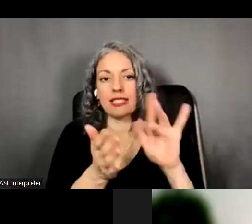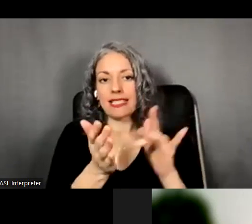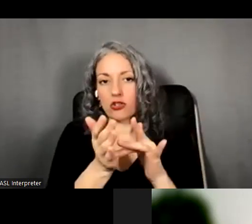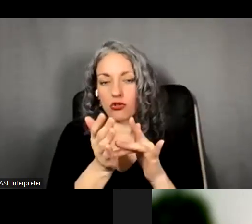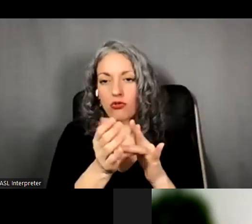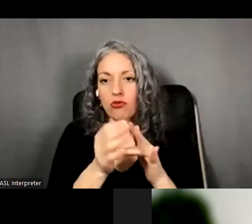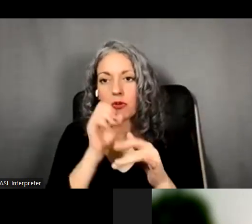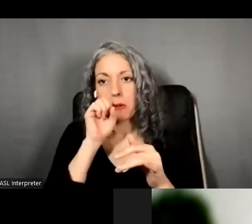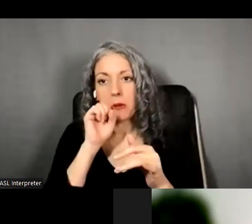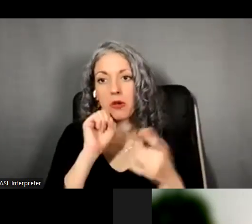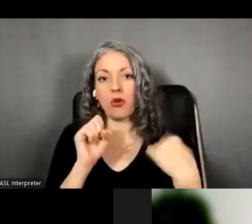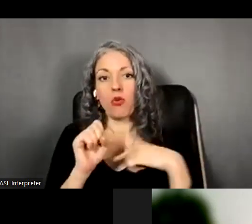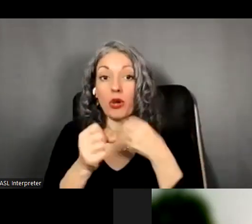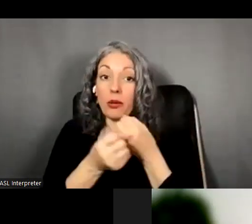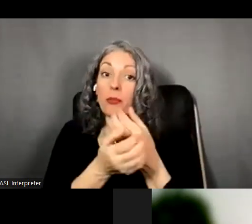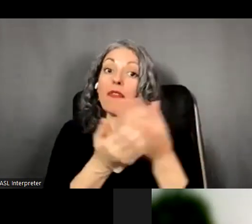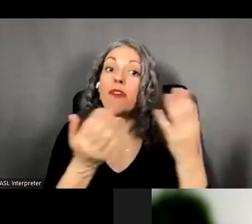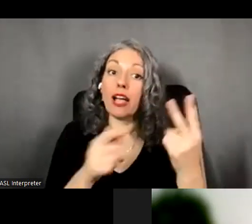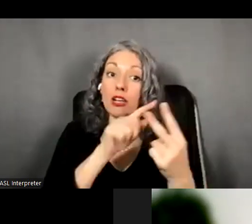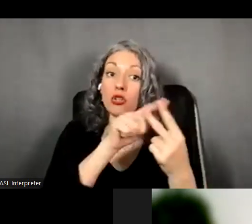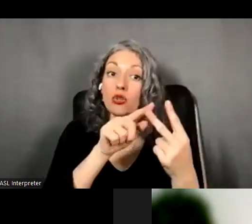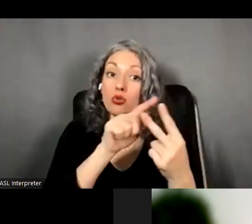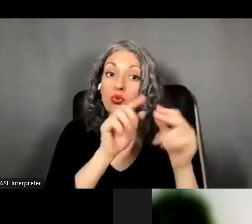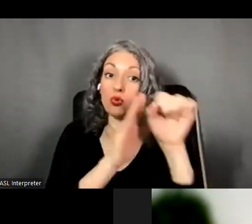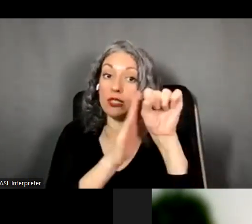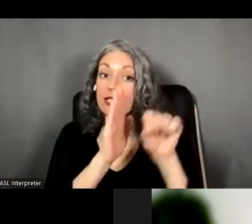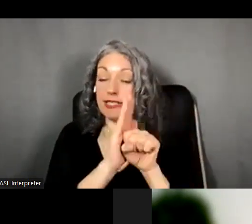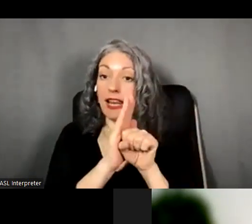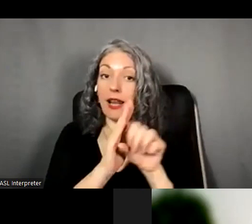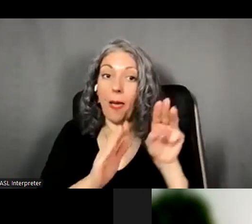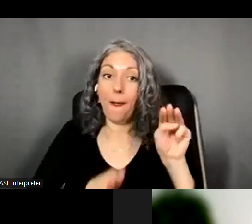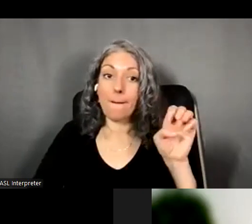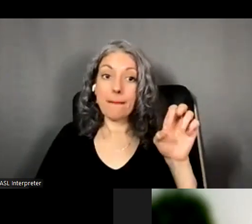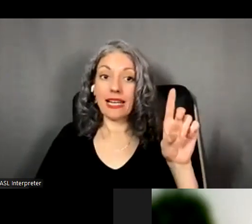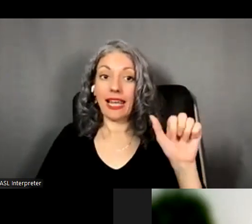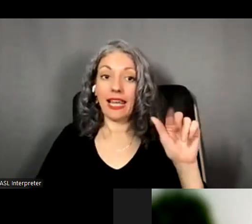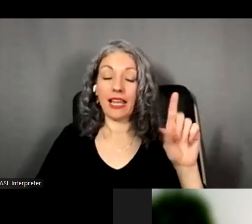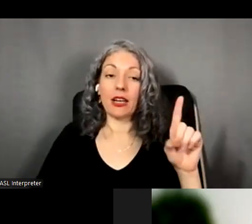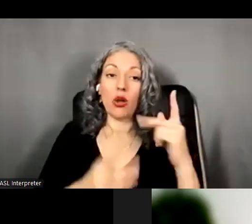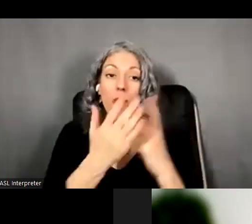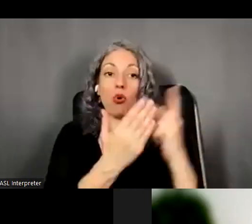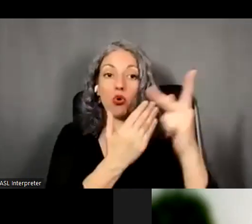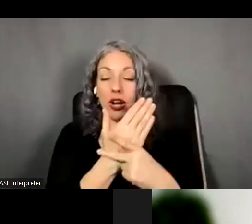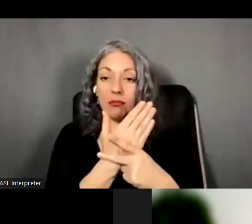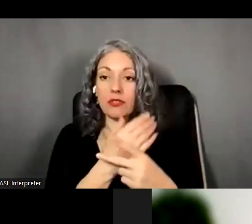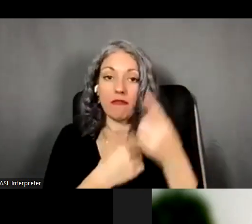do currently provide 2 of the state Medicaid waiver programs. For